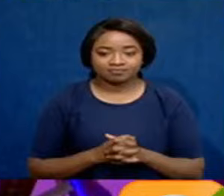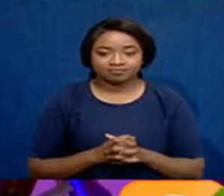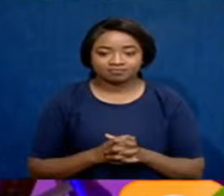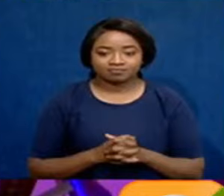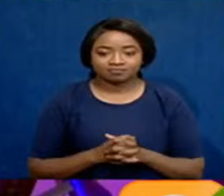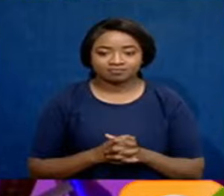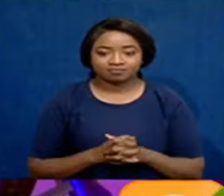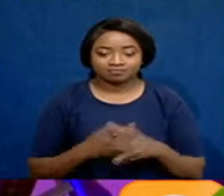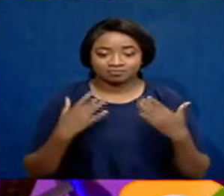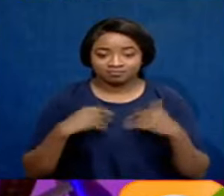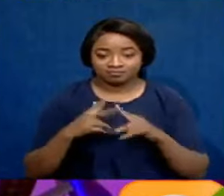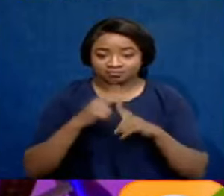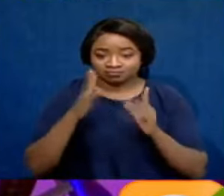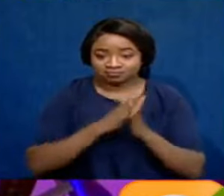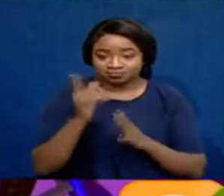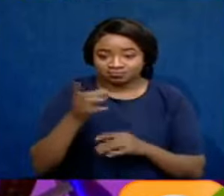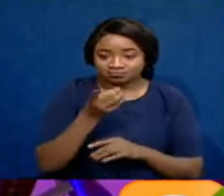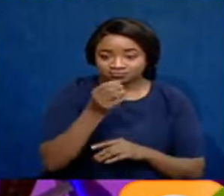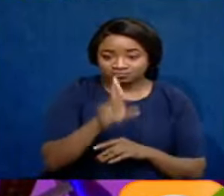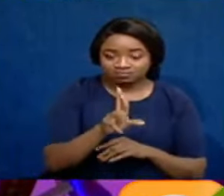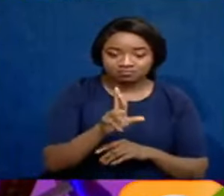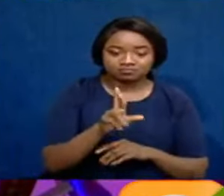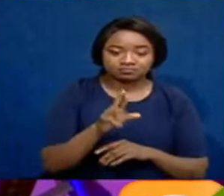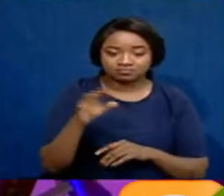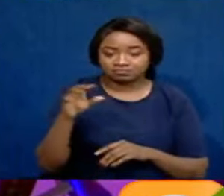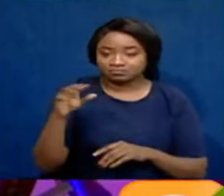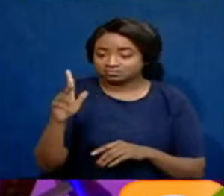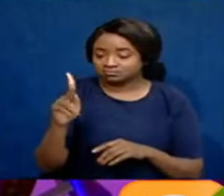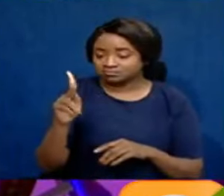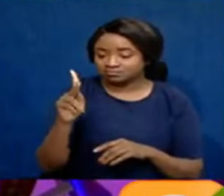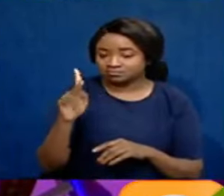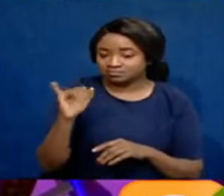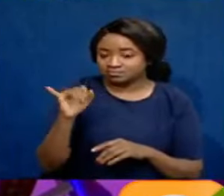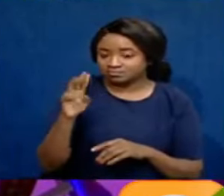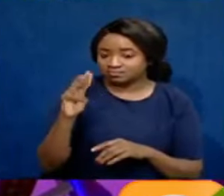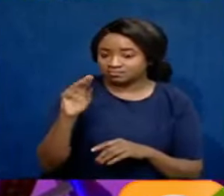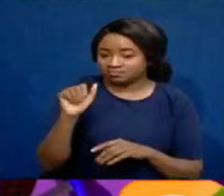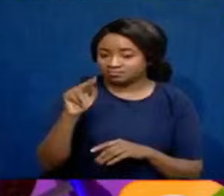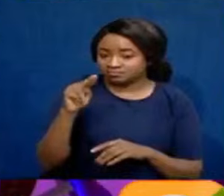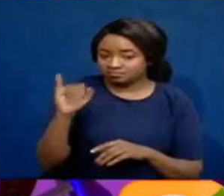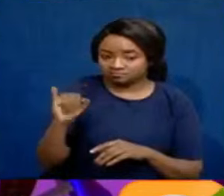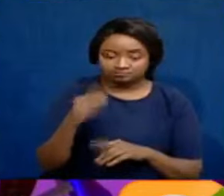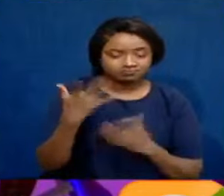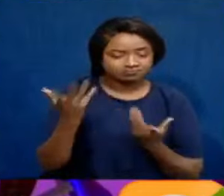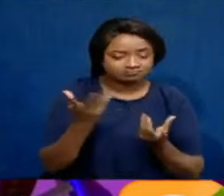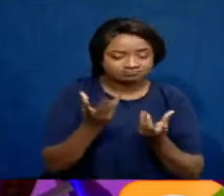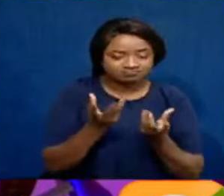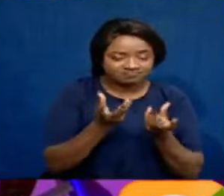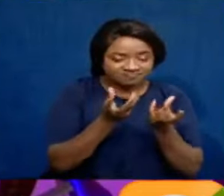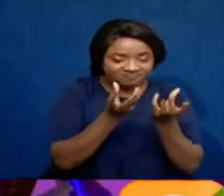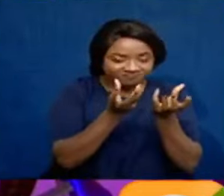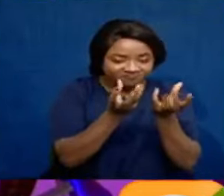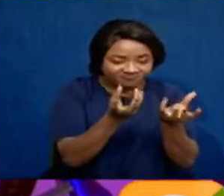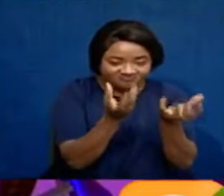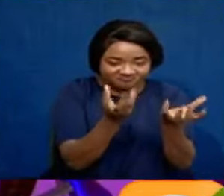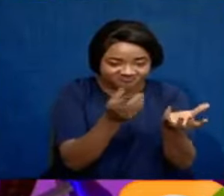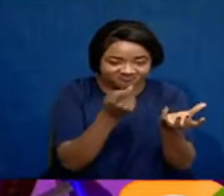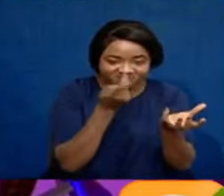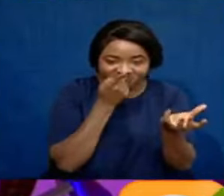the prostate is, a prostate gland, and from that, what prostate cancer